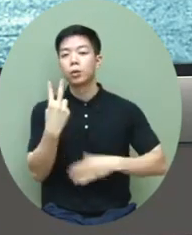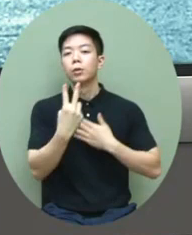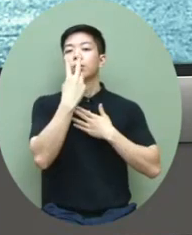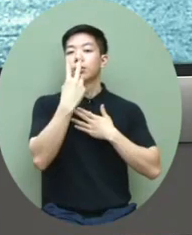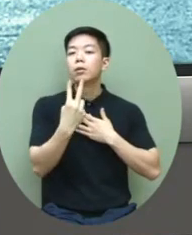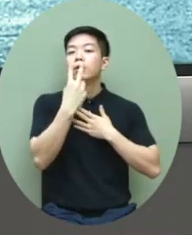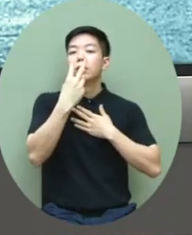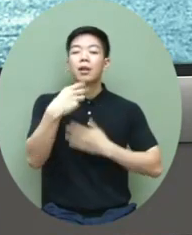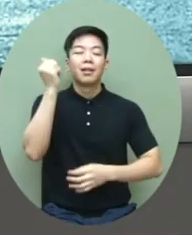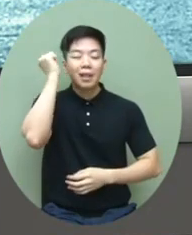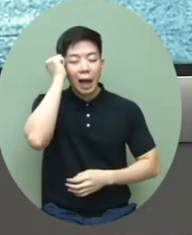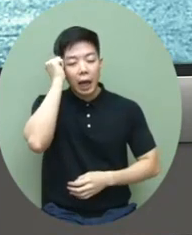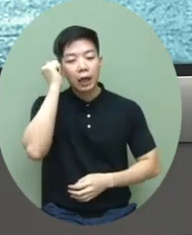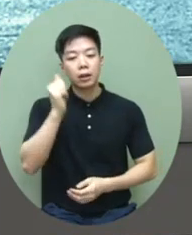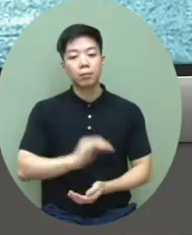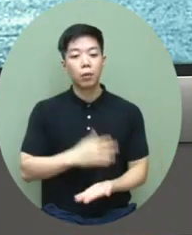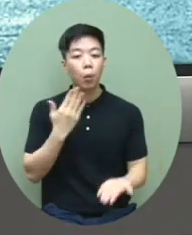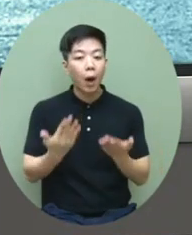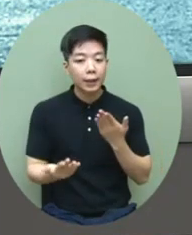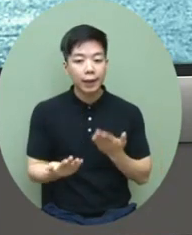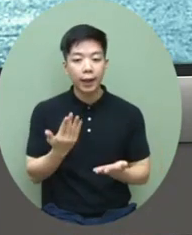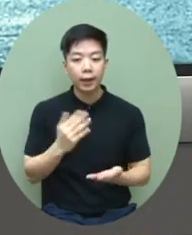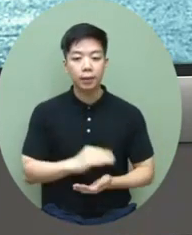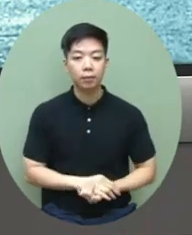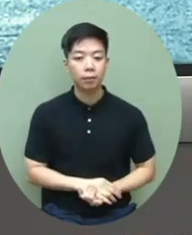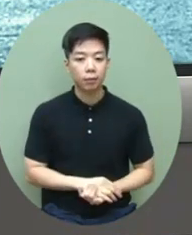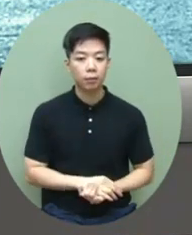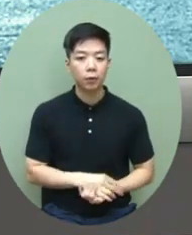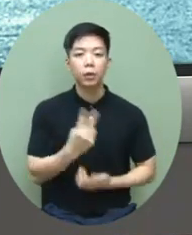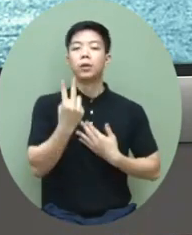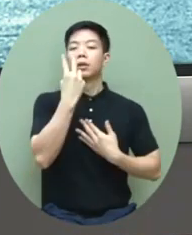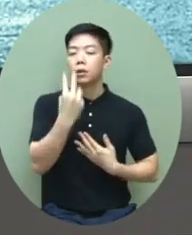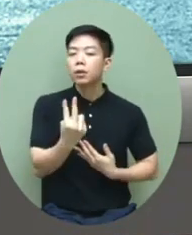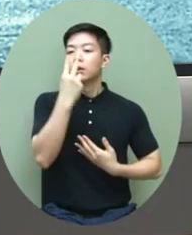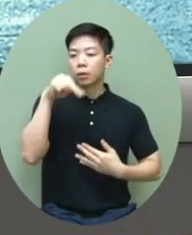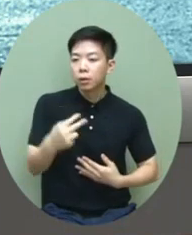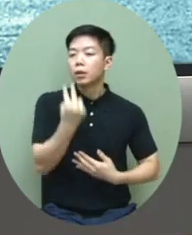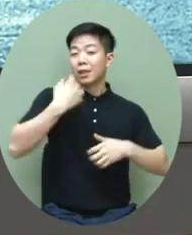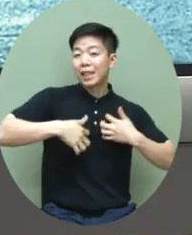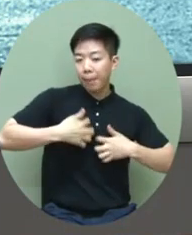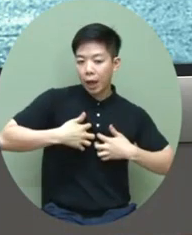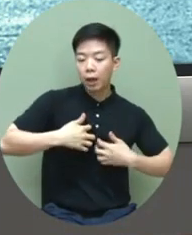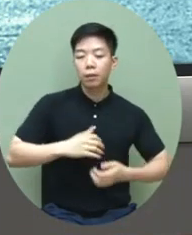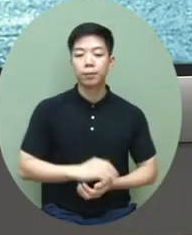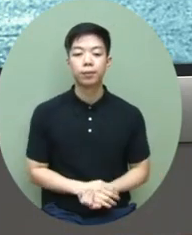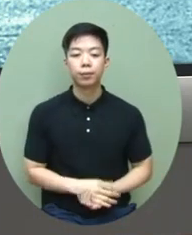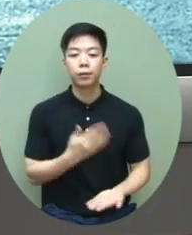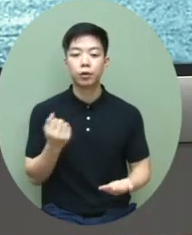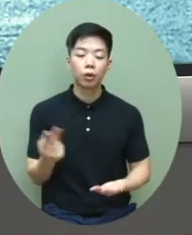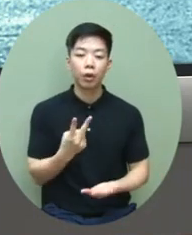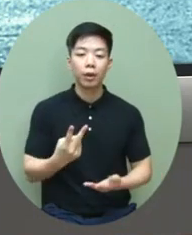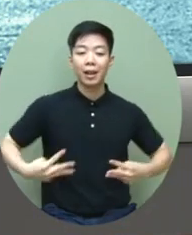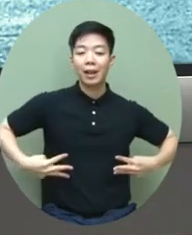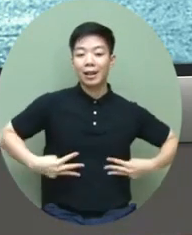breathing rate, and also some sucking of the intercostal spaces, and also maybe some hoarseness of